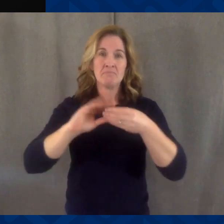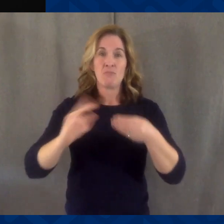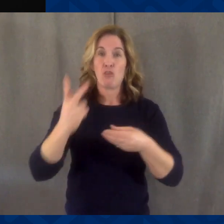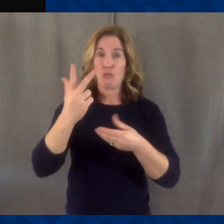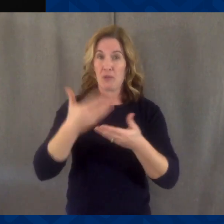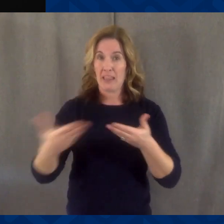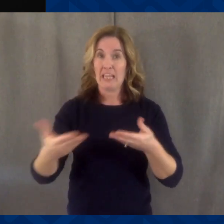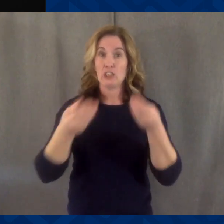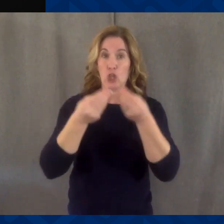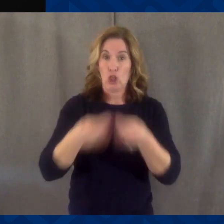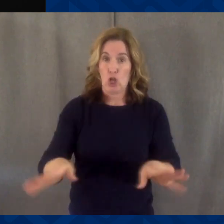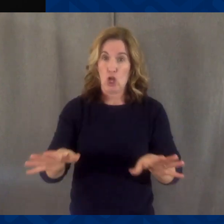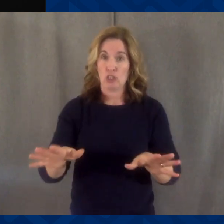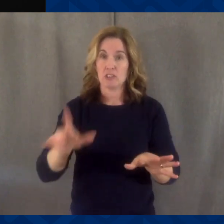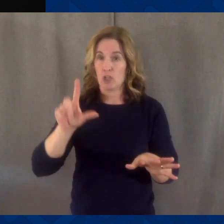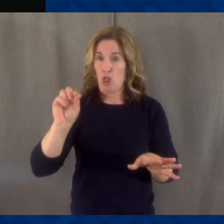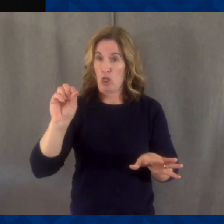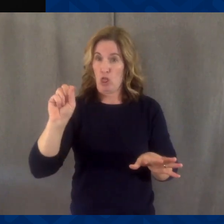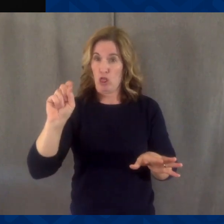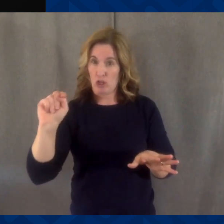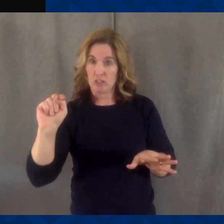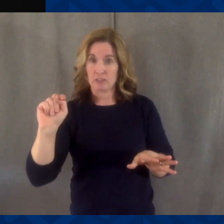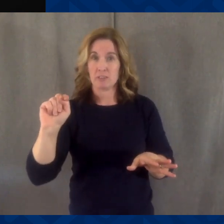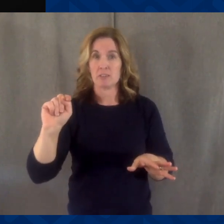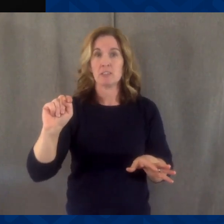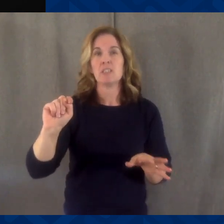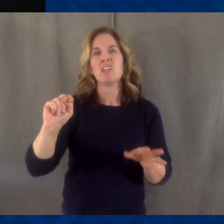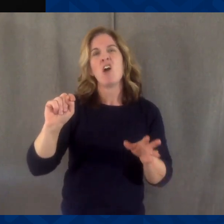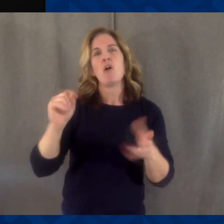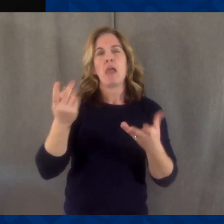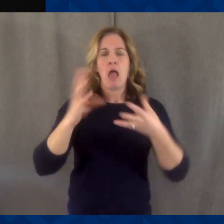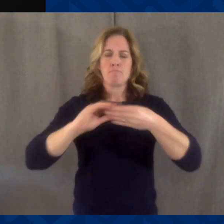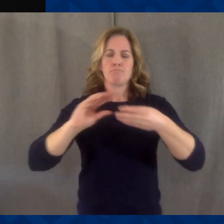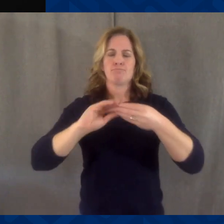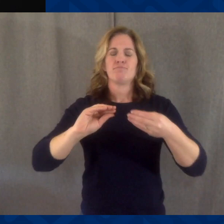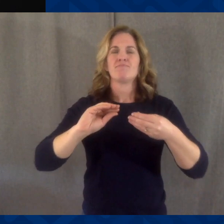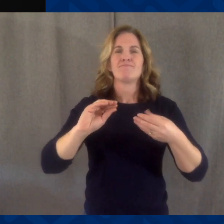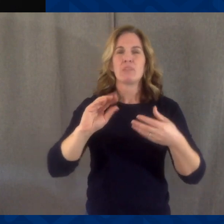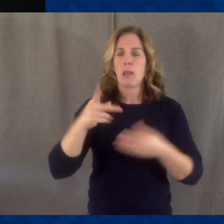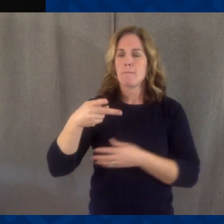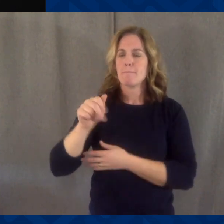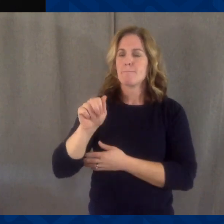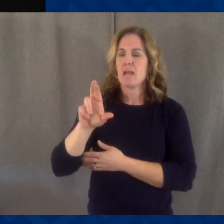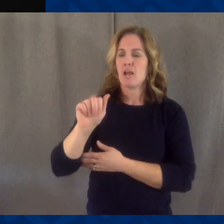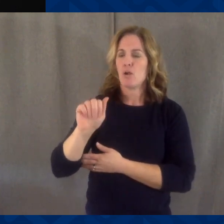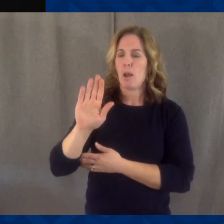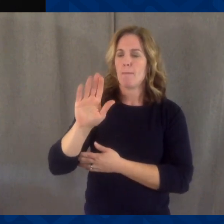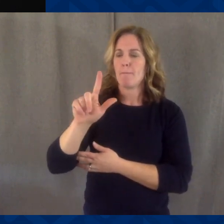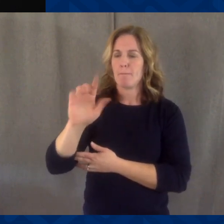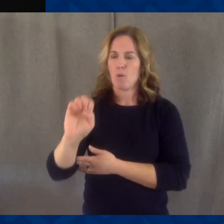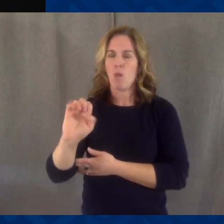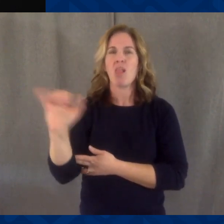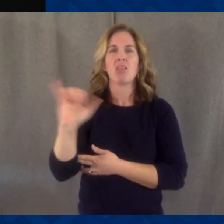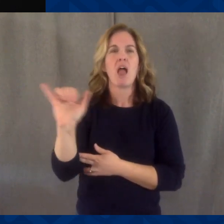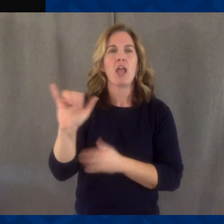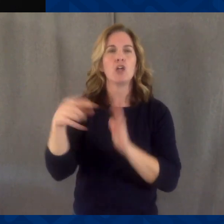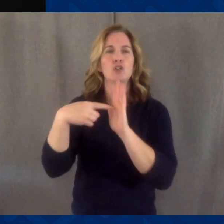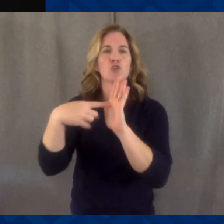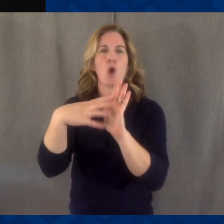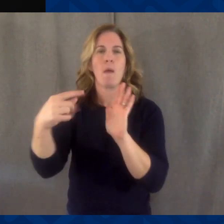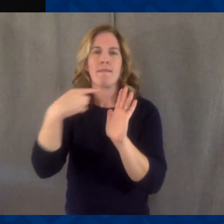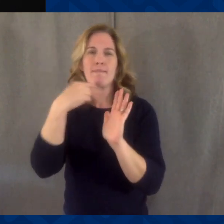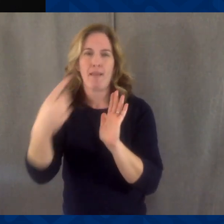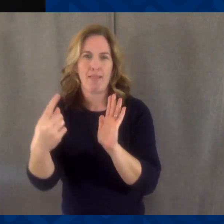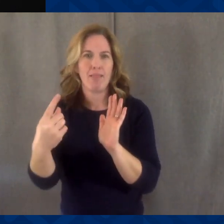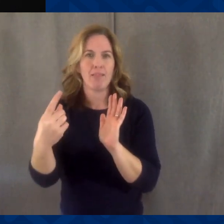parable was a kind of biblical version of show and tell. What Jesus would do was he would use language that was easily understandable